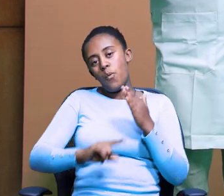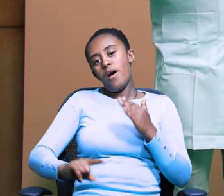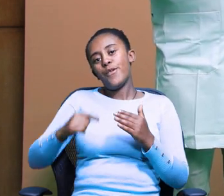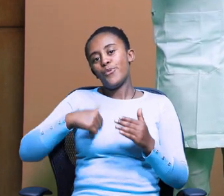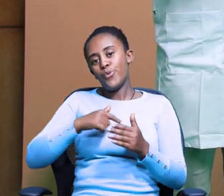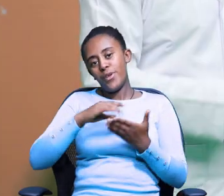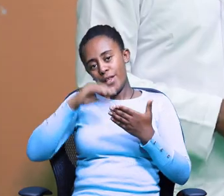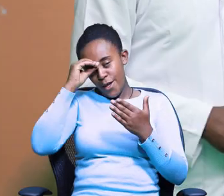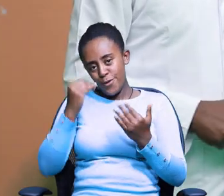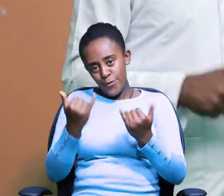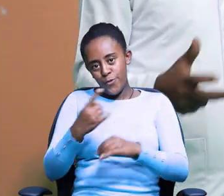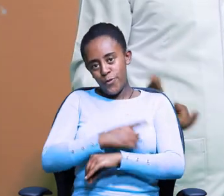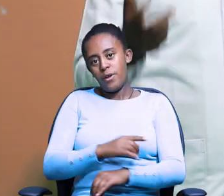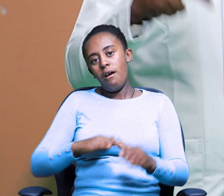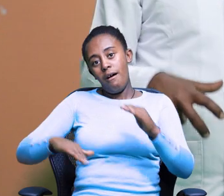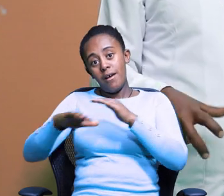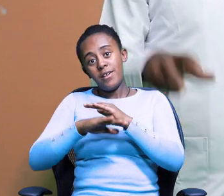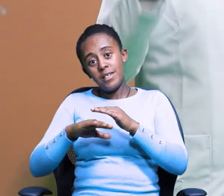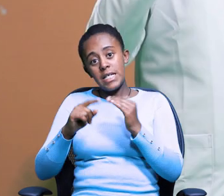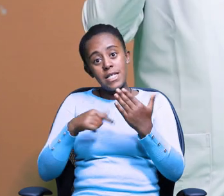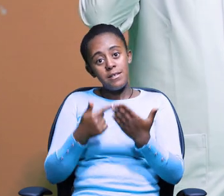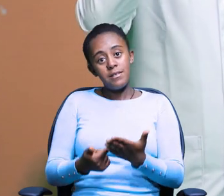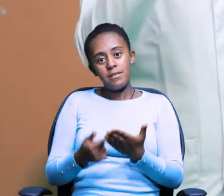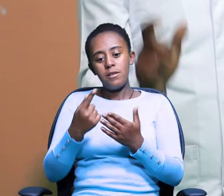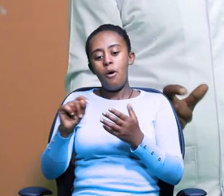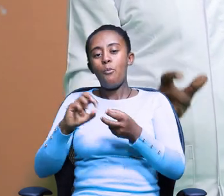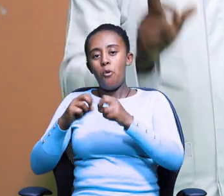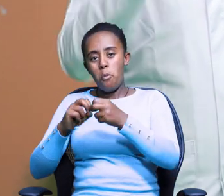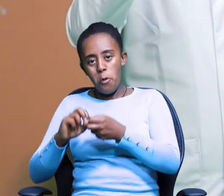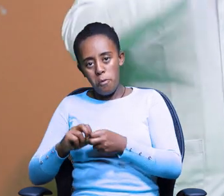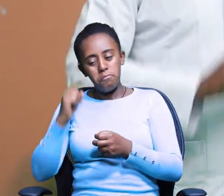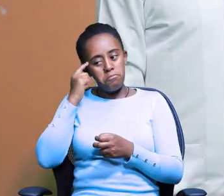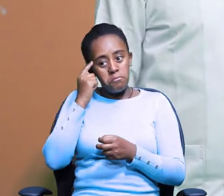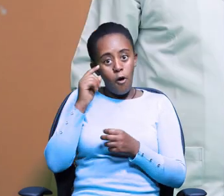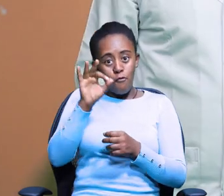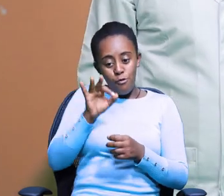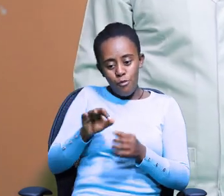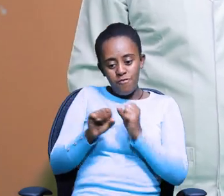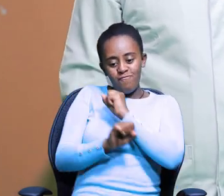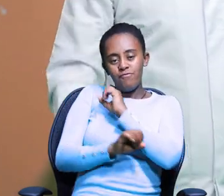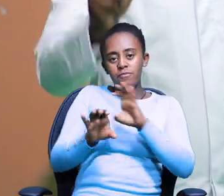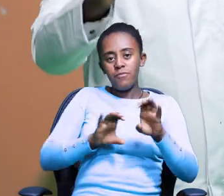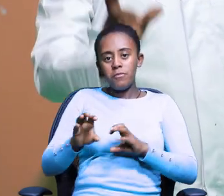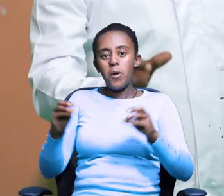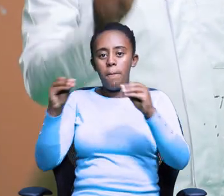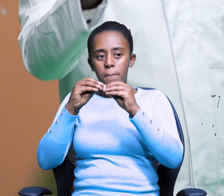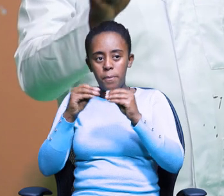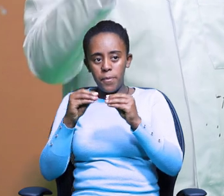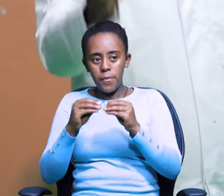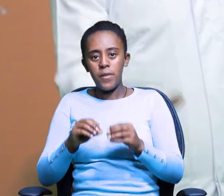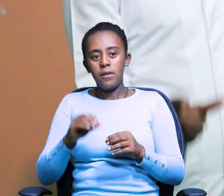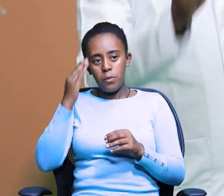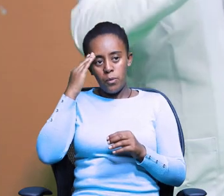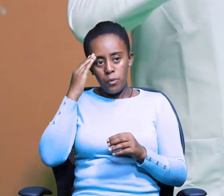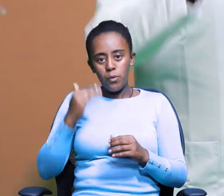what we learn today. And under this, we solve the problem concerning the formula. Mathematically, we know